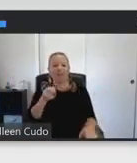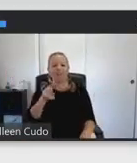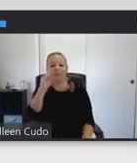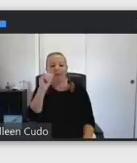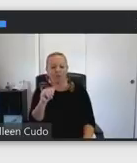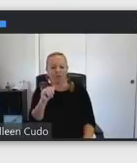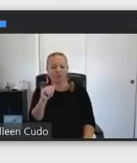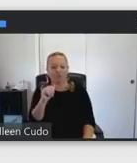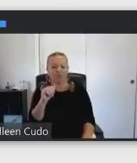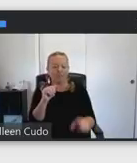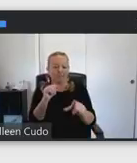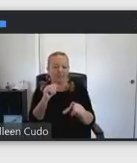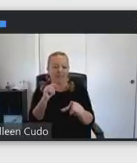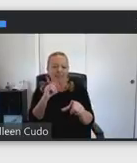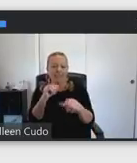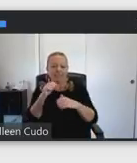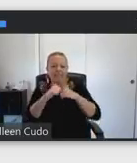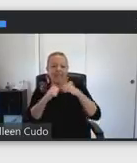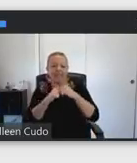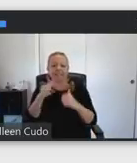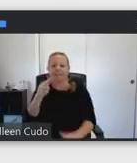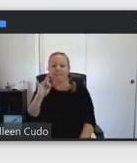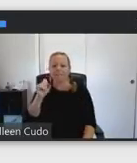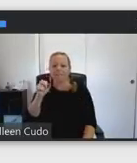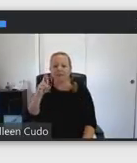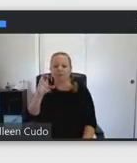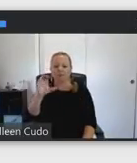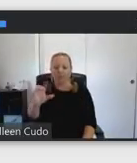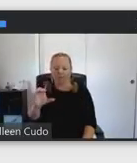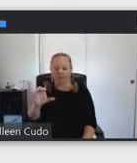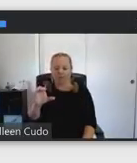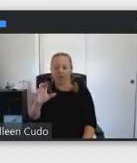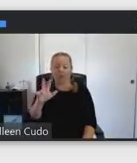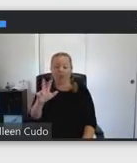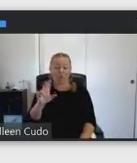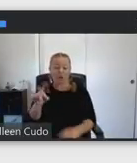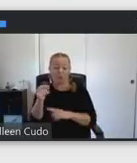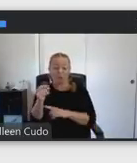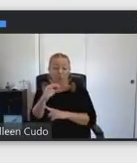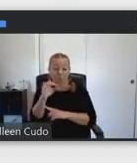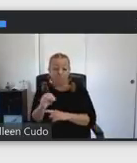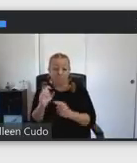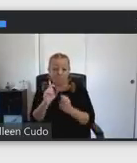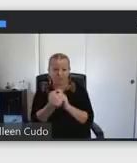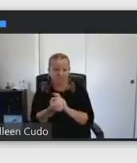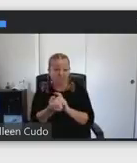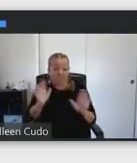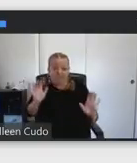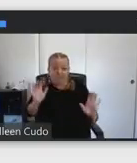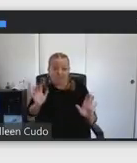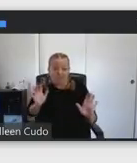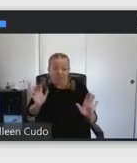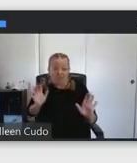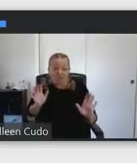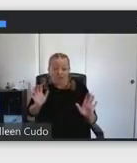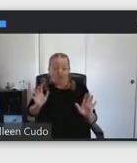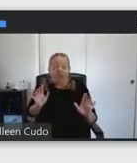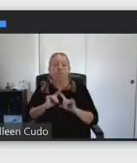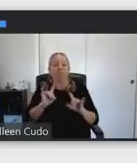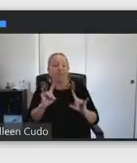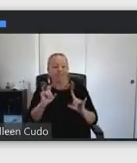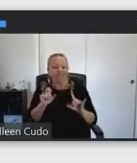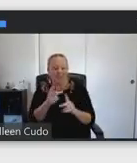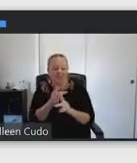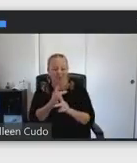to EPI, metric 3 used to only look at percent change. We needed a way to talk about how